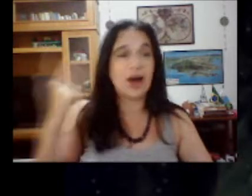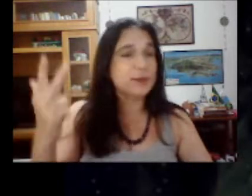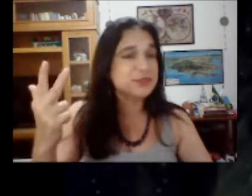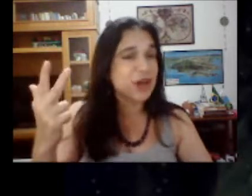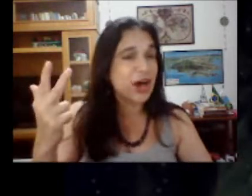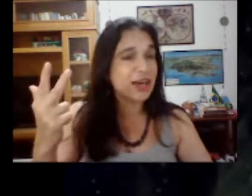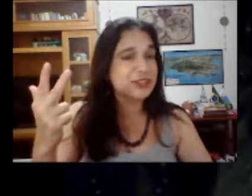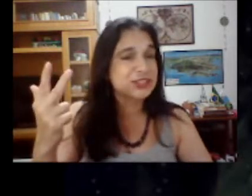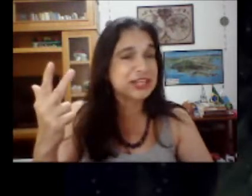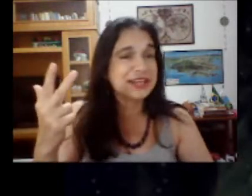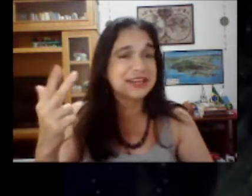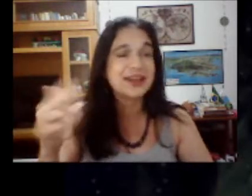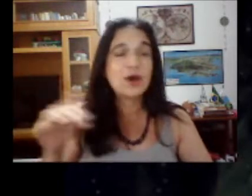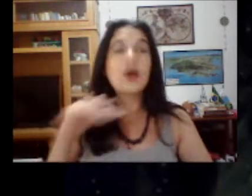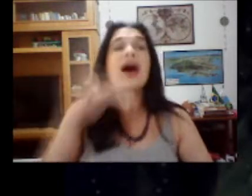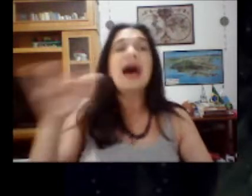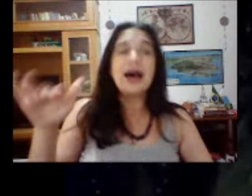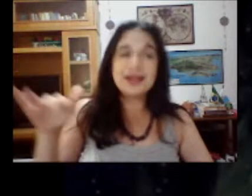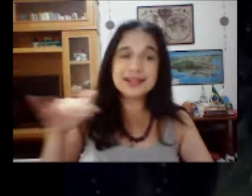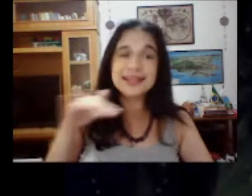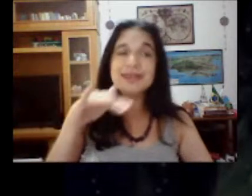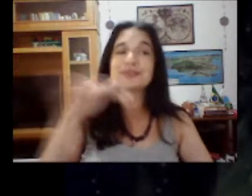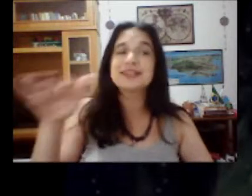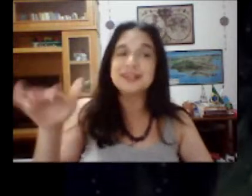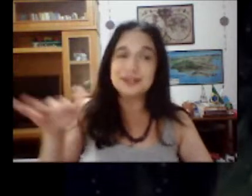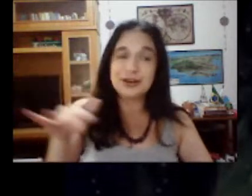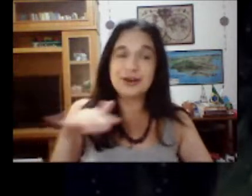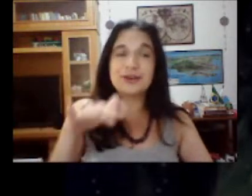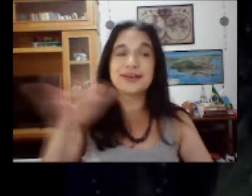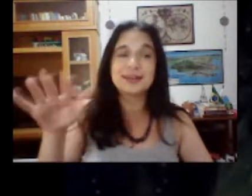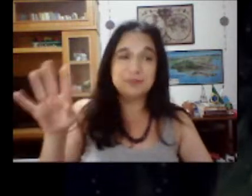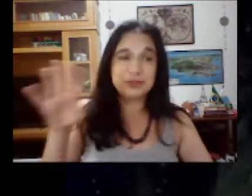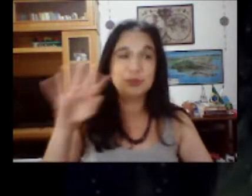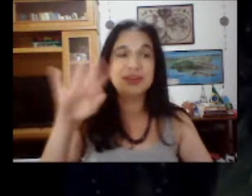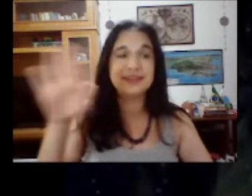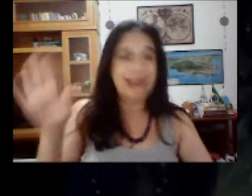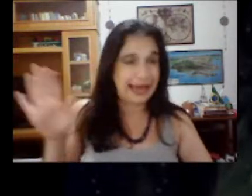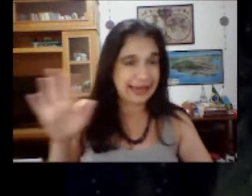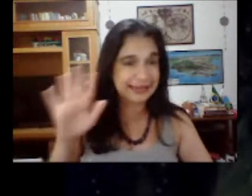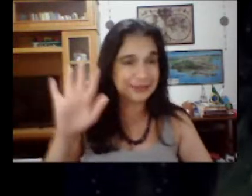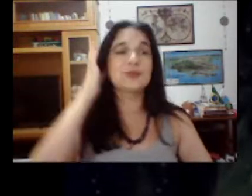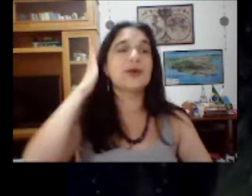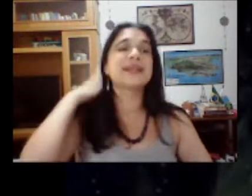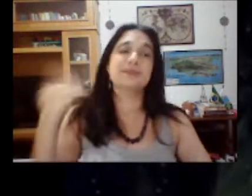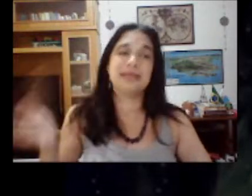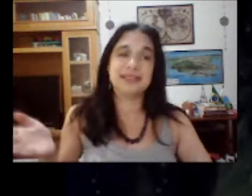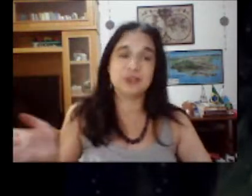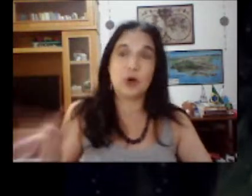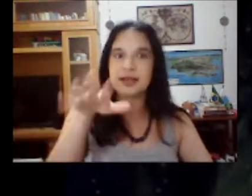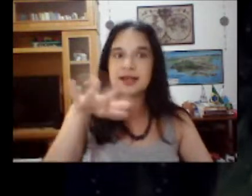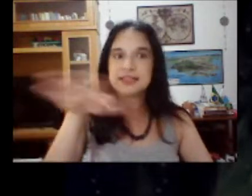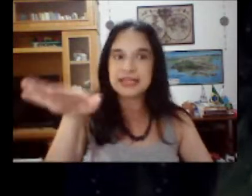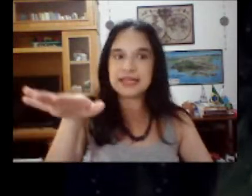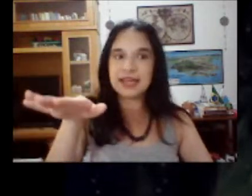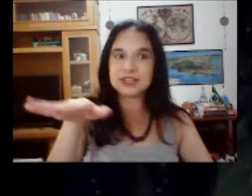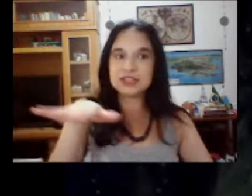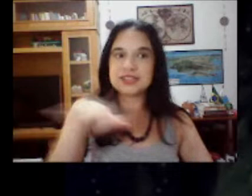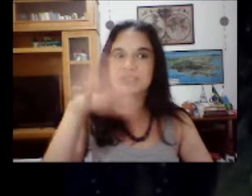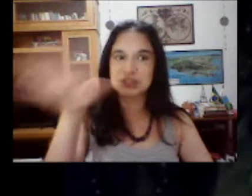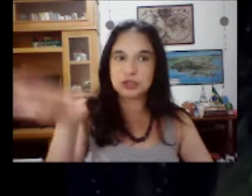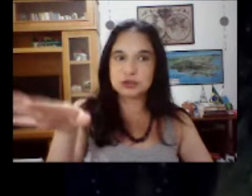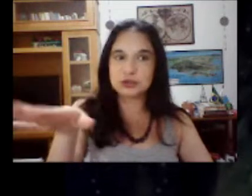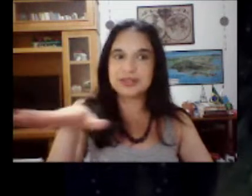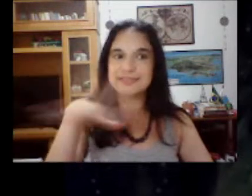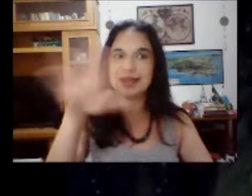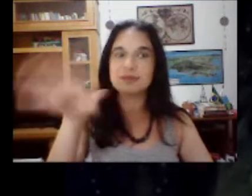playing hopscotch. Well, I'll leave it, you know, in between the lines what he means. Oh, and teenagers